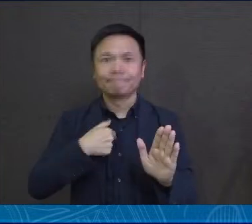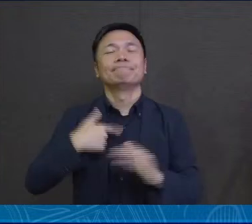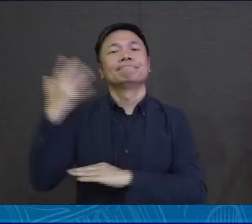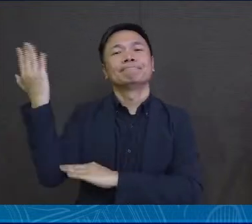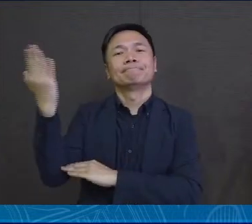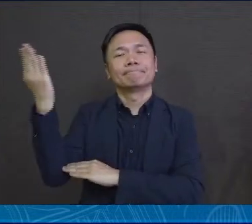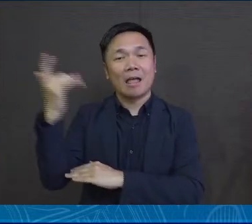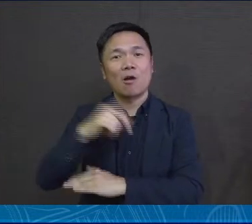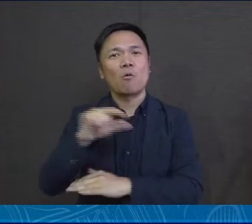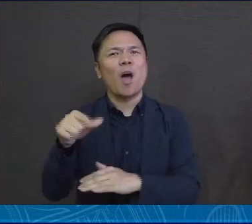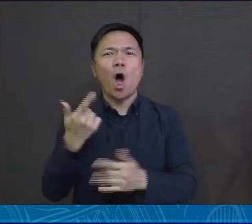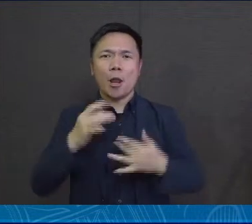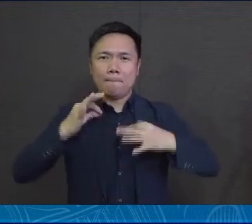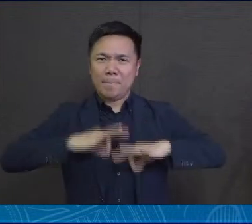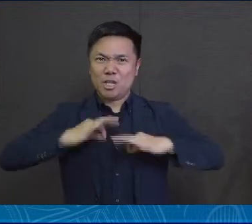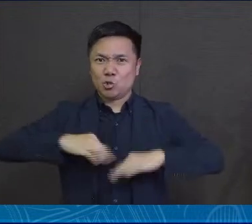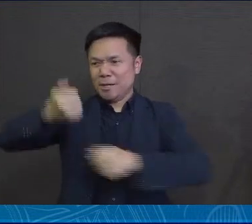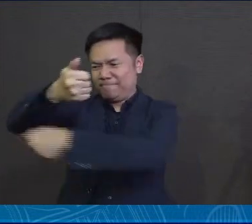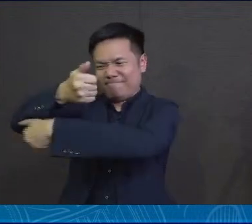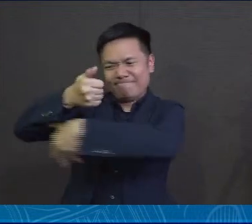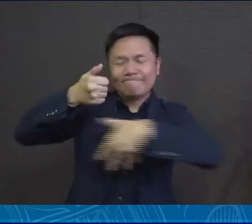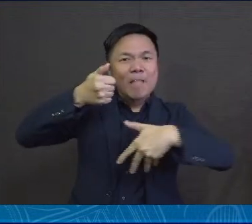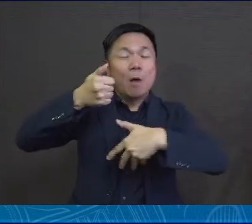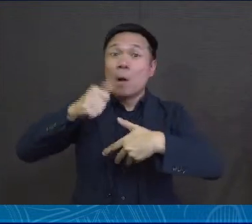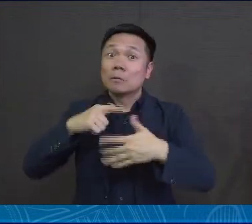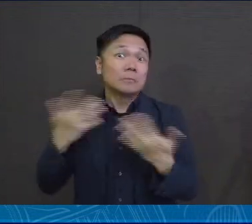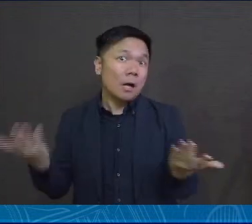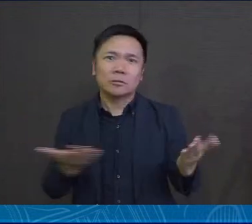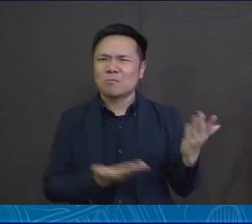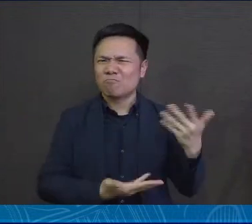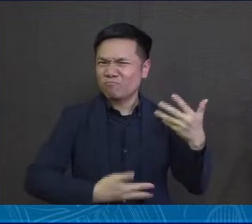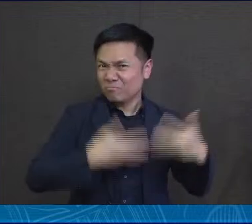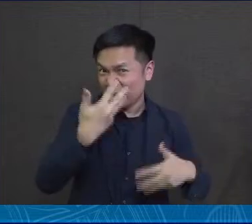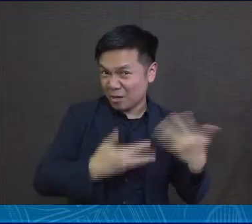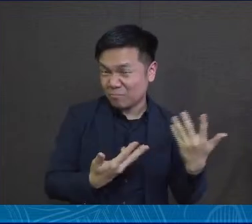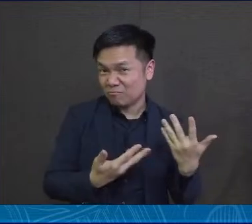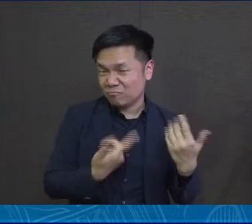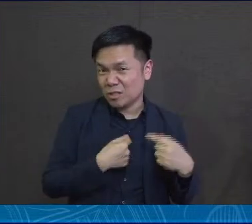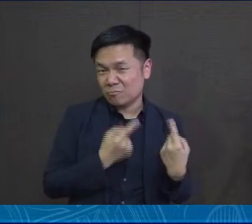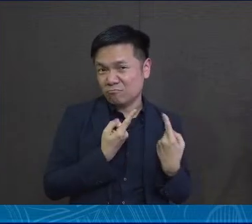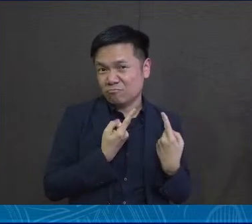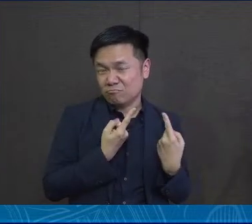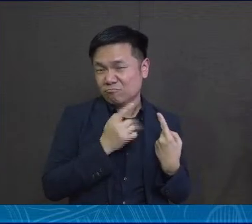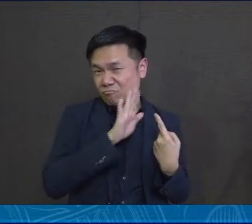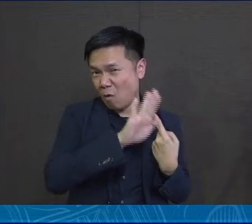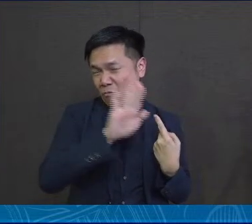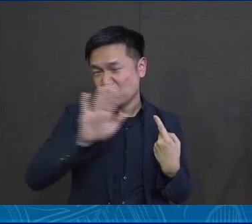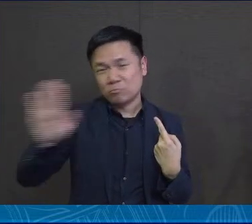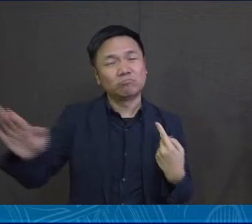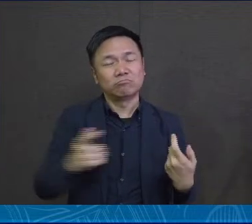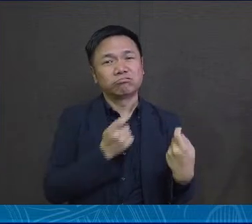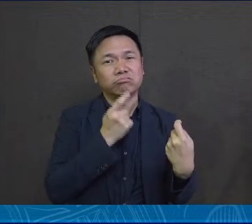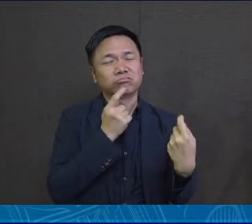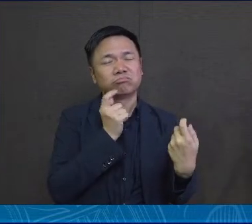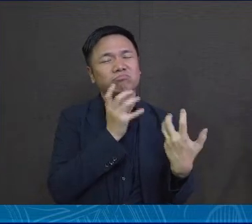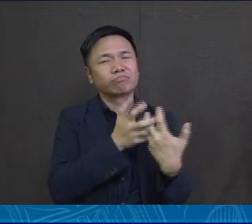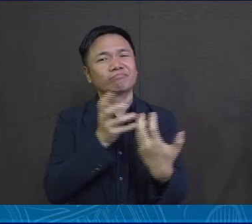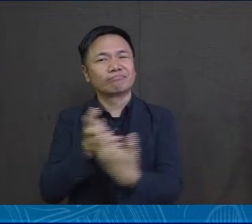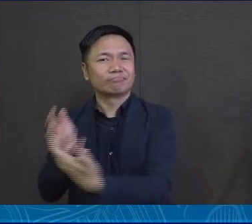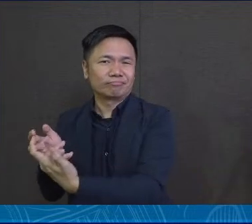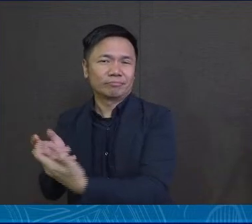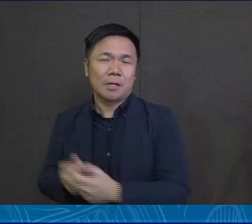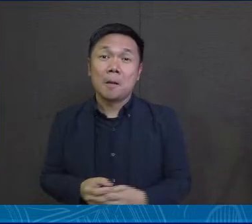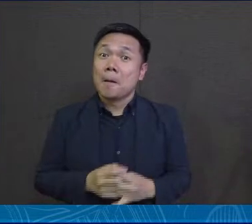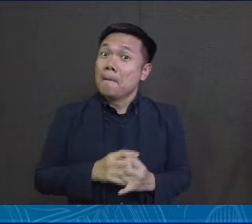line ministries have to gather their data for their own objective. On the other hand, the local